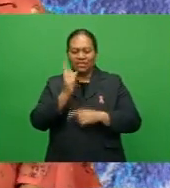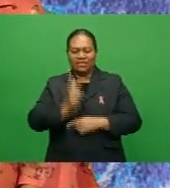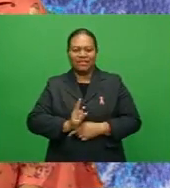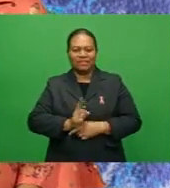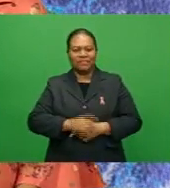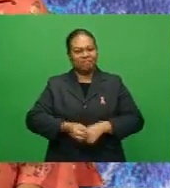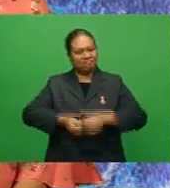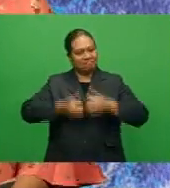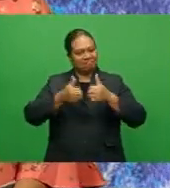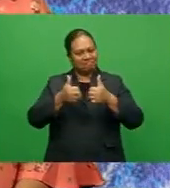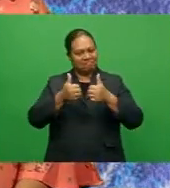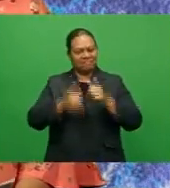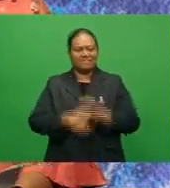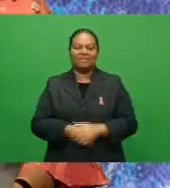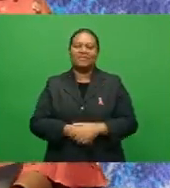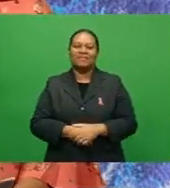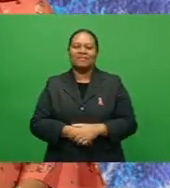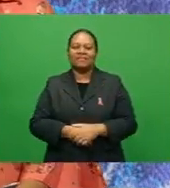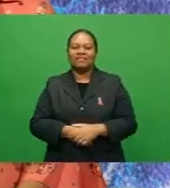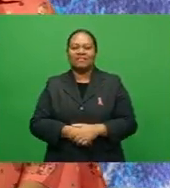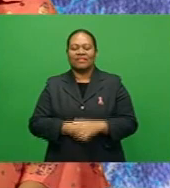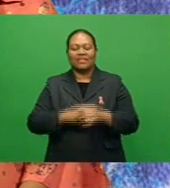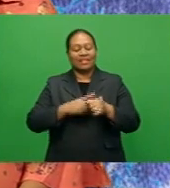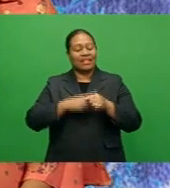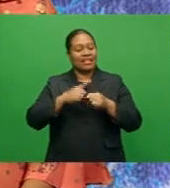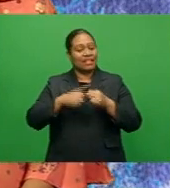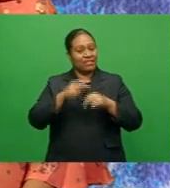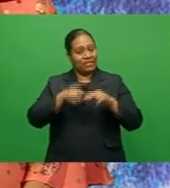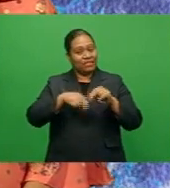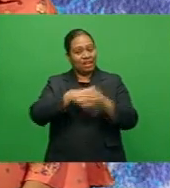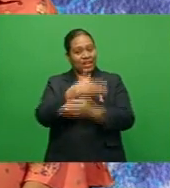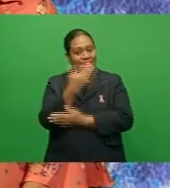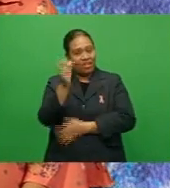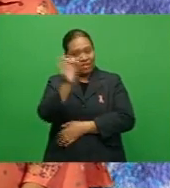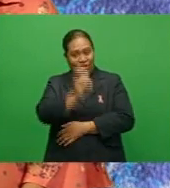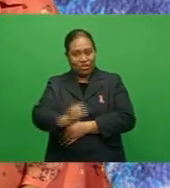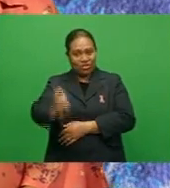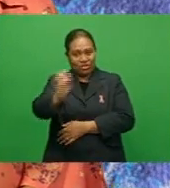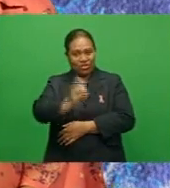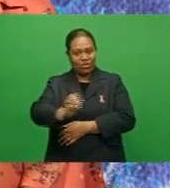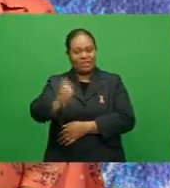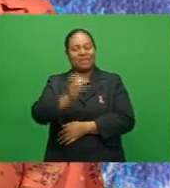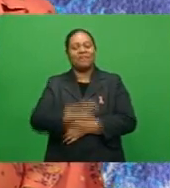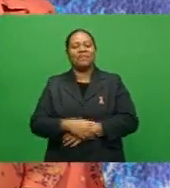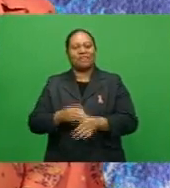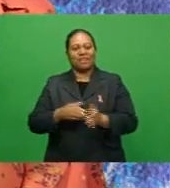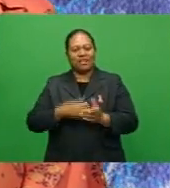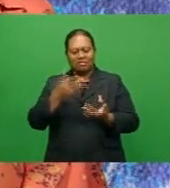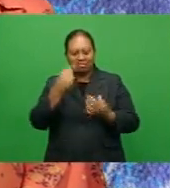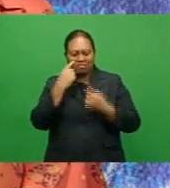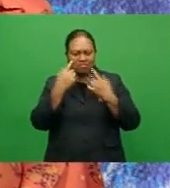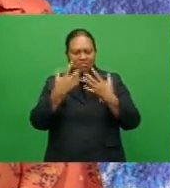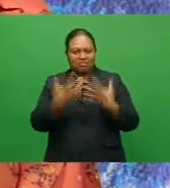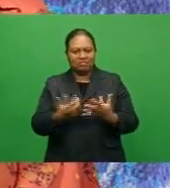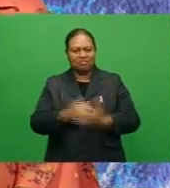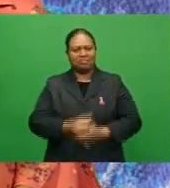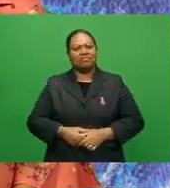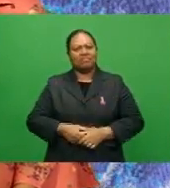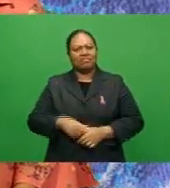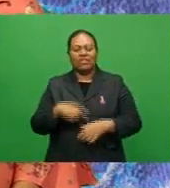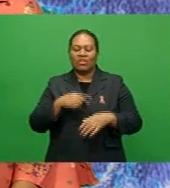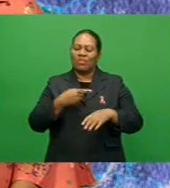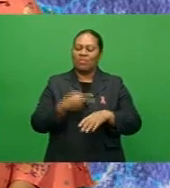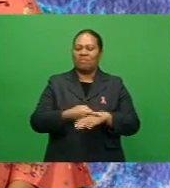went smoothly. Oh, it's the last Friday of October too, and if we were to analyze it, the weather for the